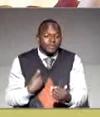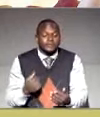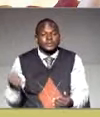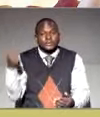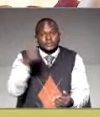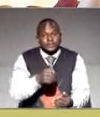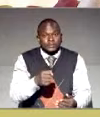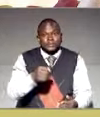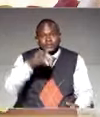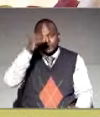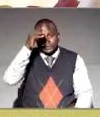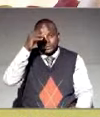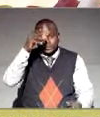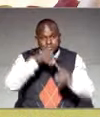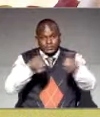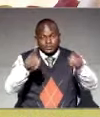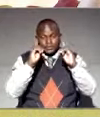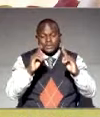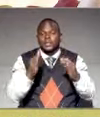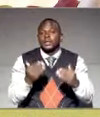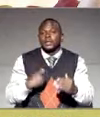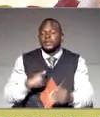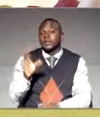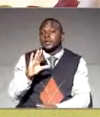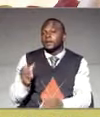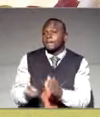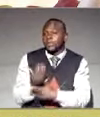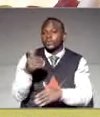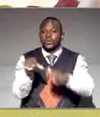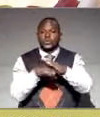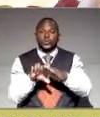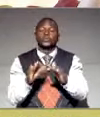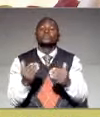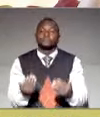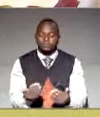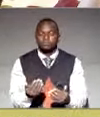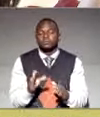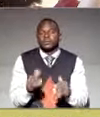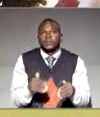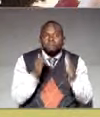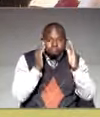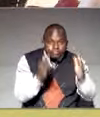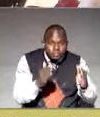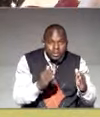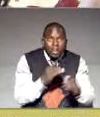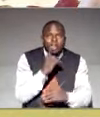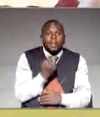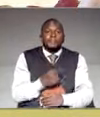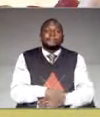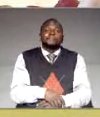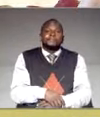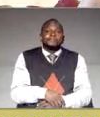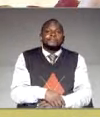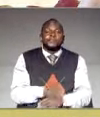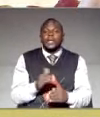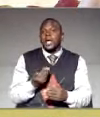into university. So the company was started on the basis that instead of someone being idle, they have